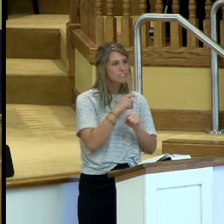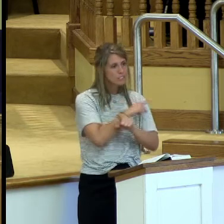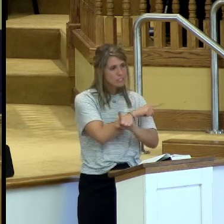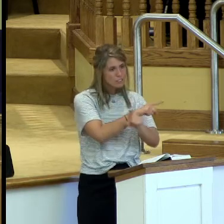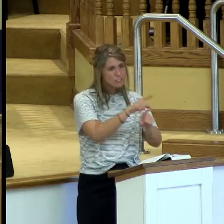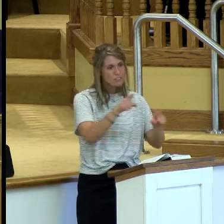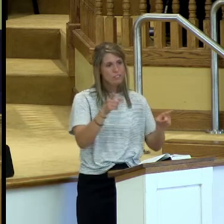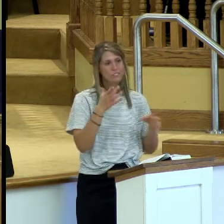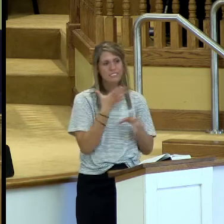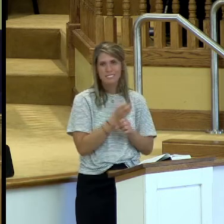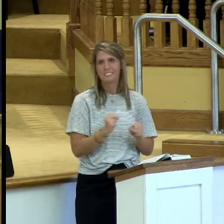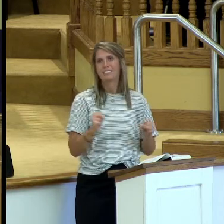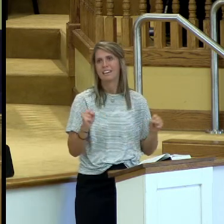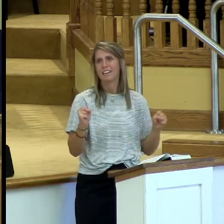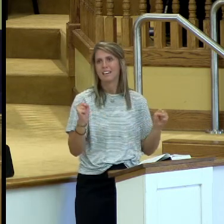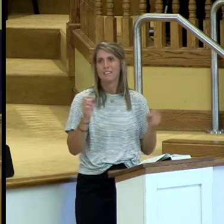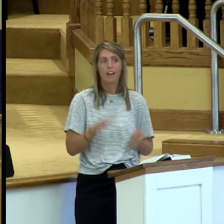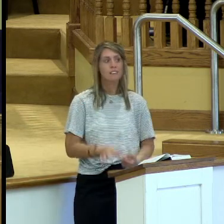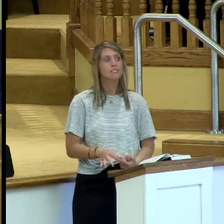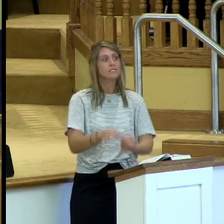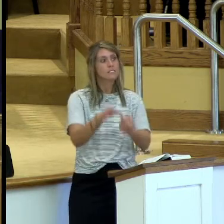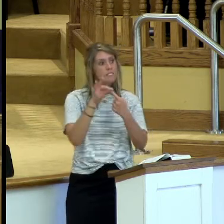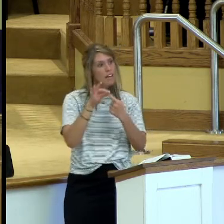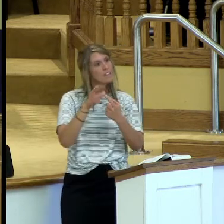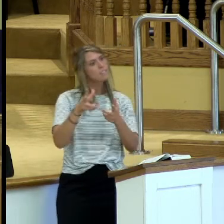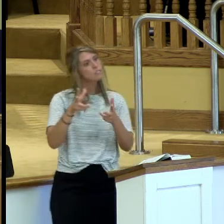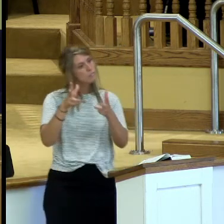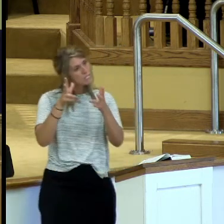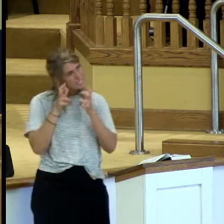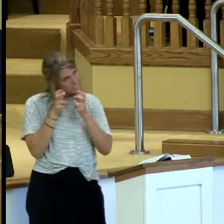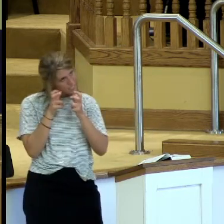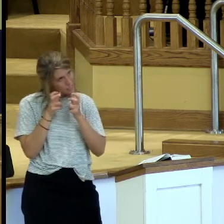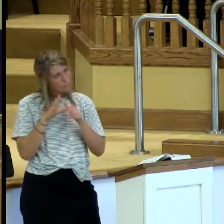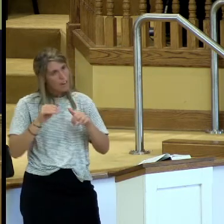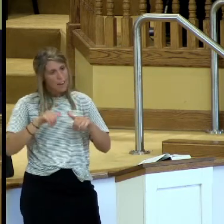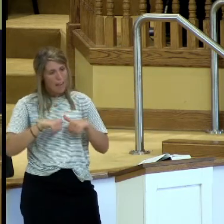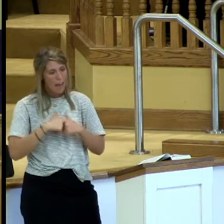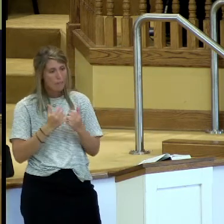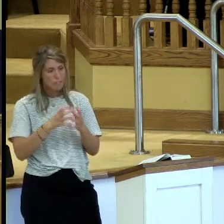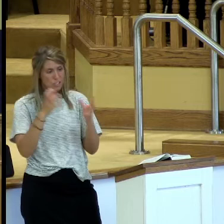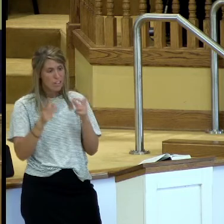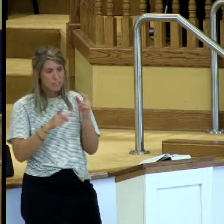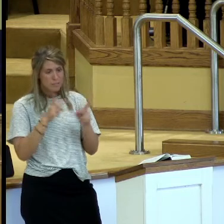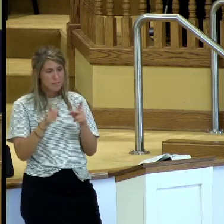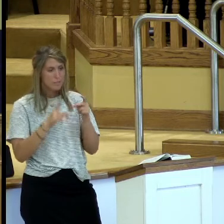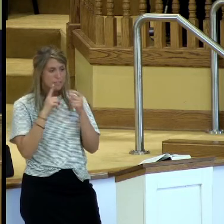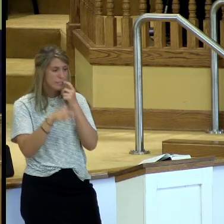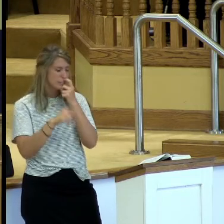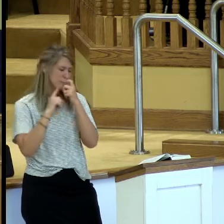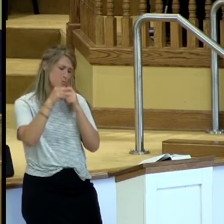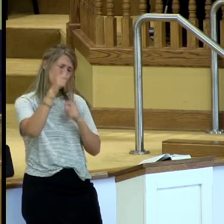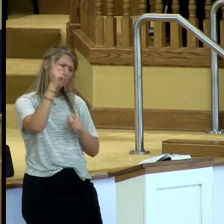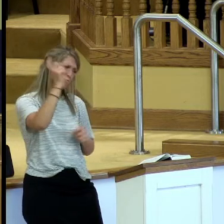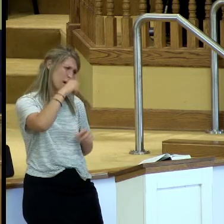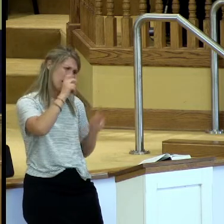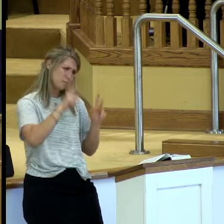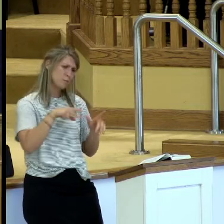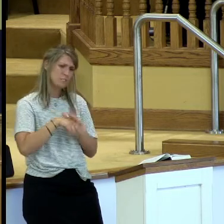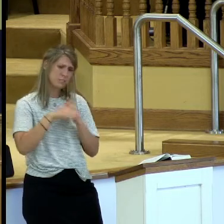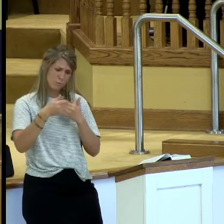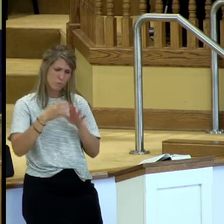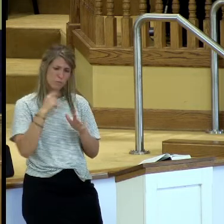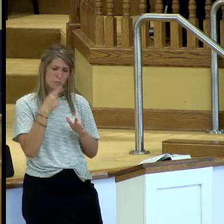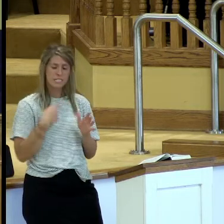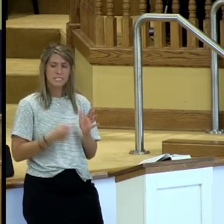How can you get saved unless you hear it? And how is a lot of people, and this is something that one of the most wise people in the room told